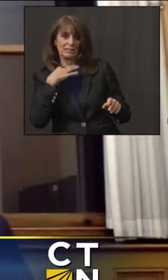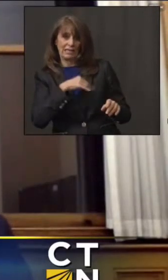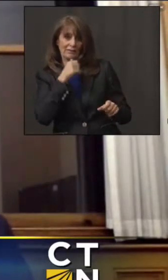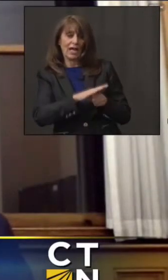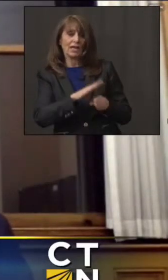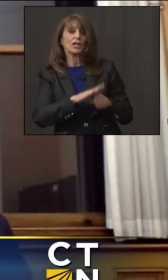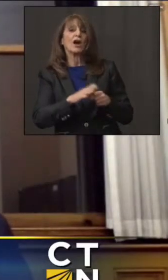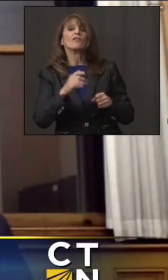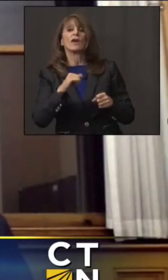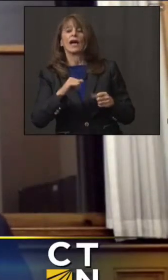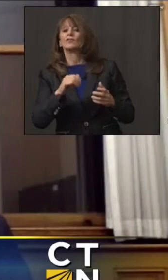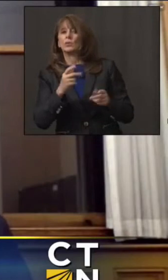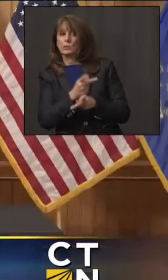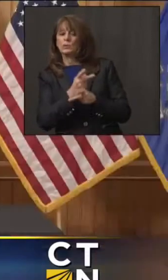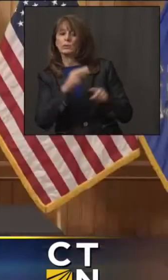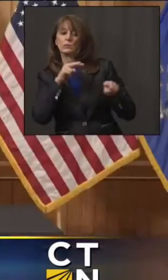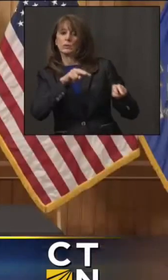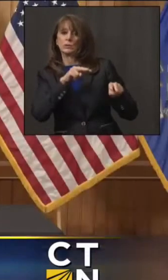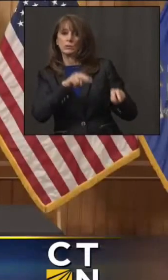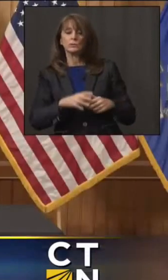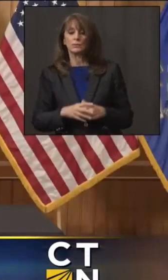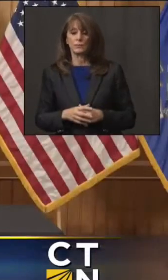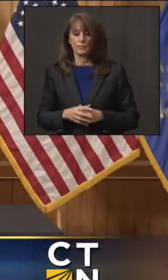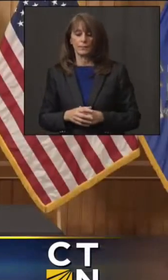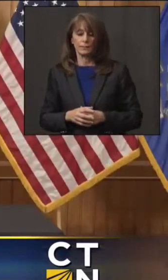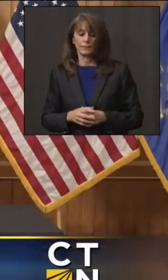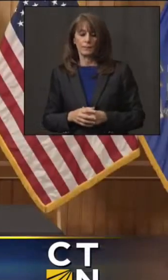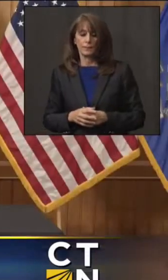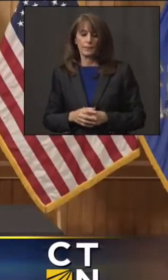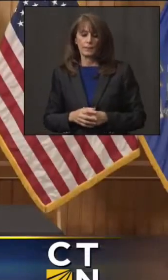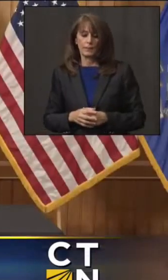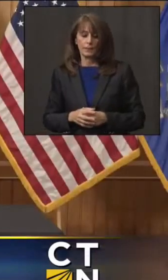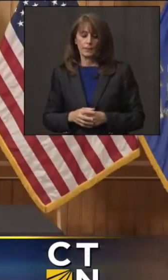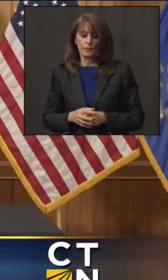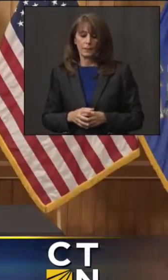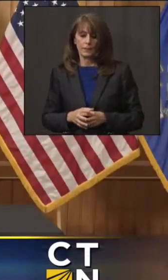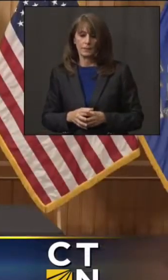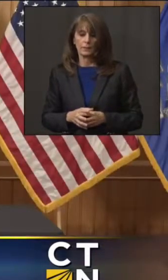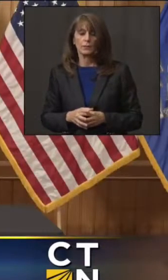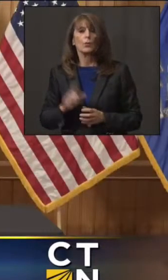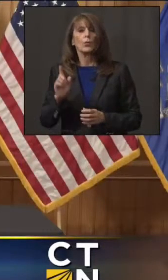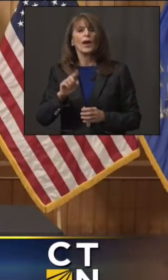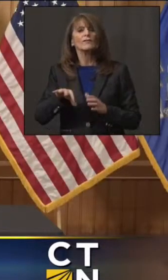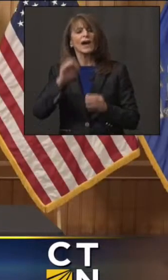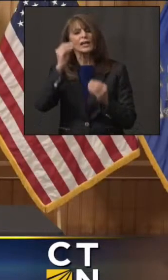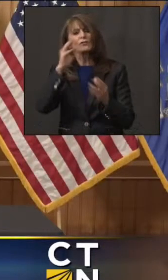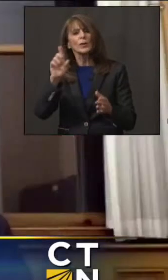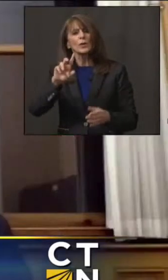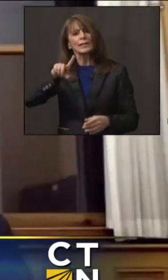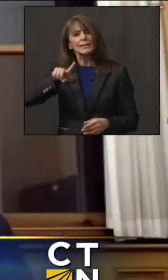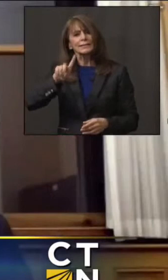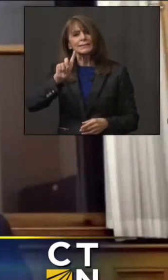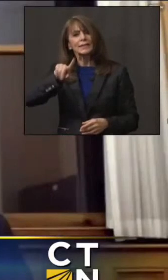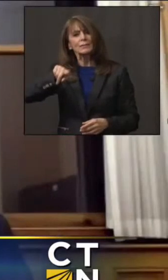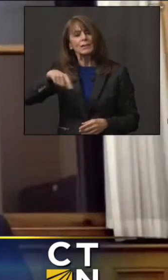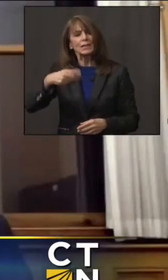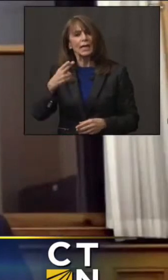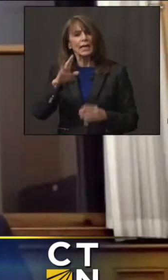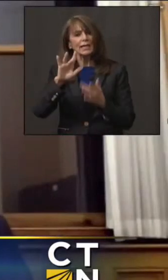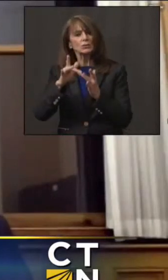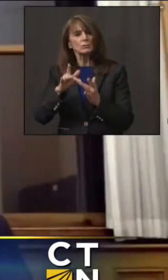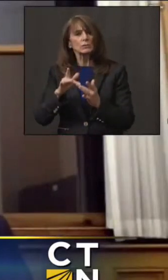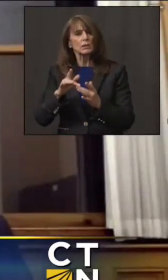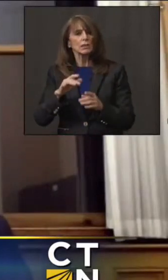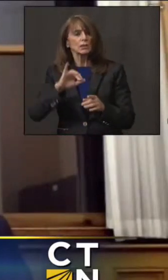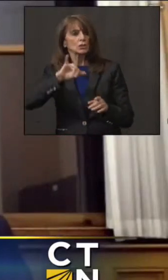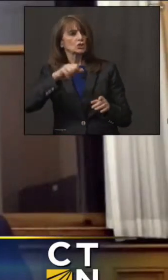hospitals. And are those numbers on the DPH website? I'm not sure if it's on the DPH website,